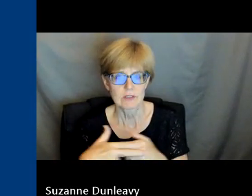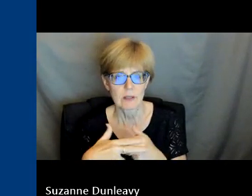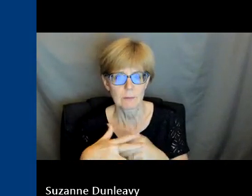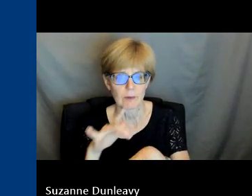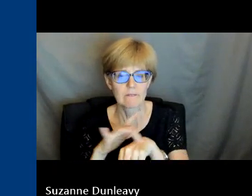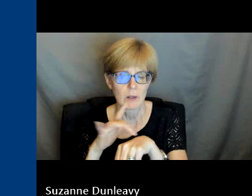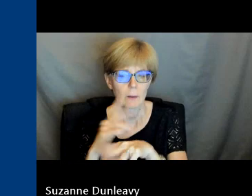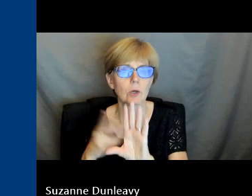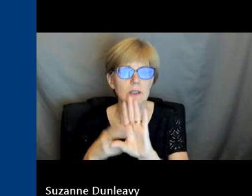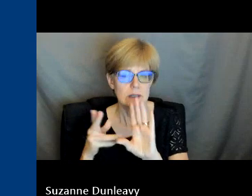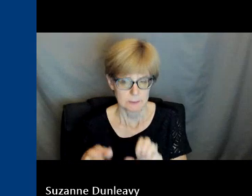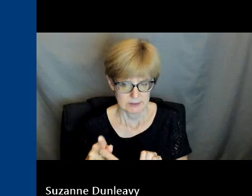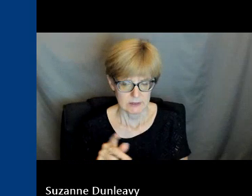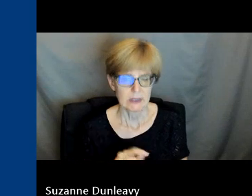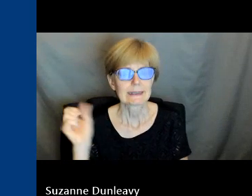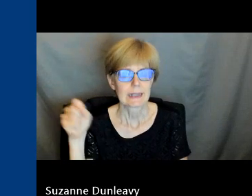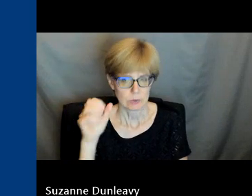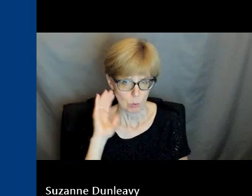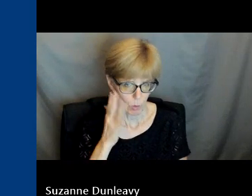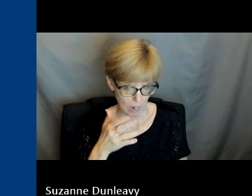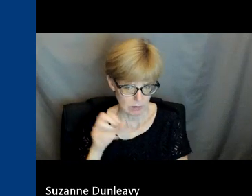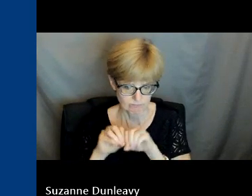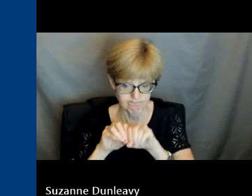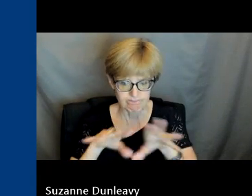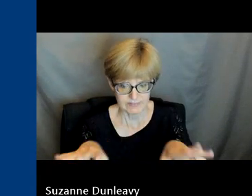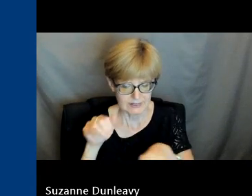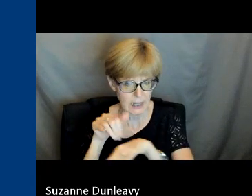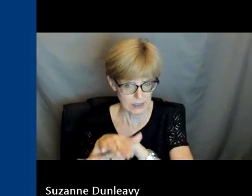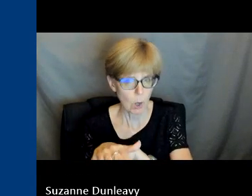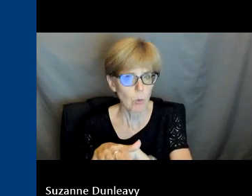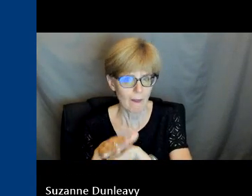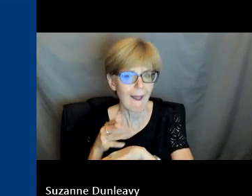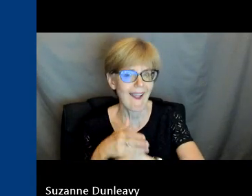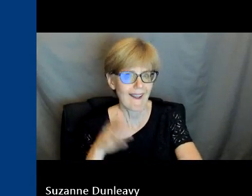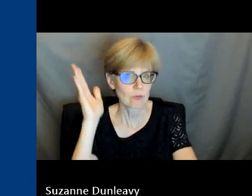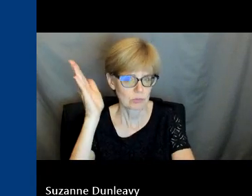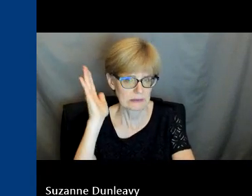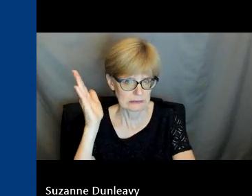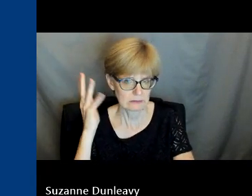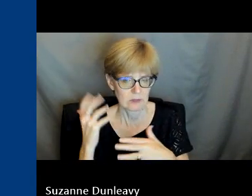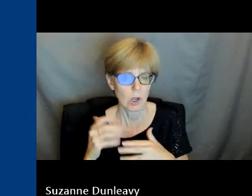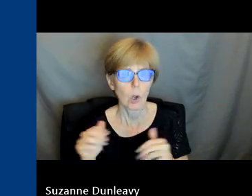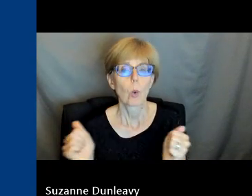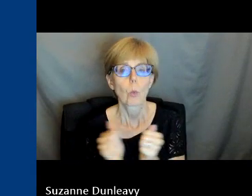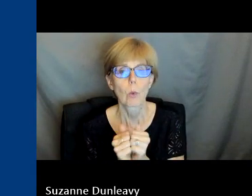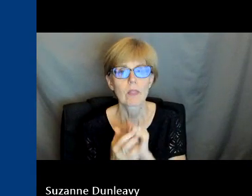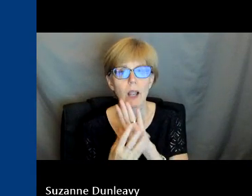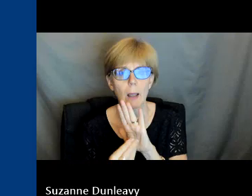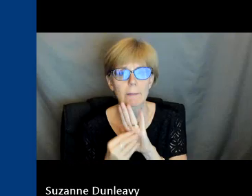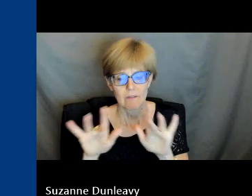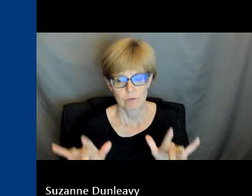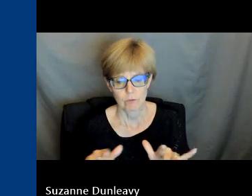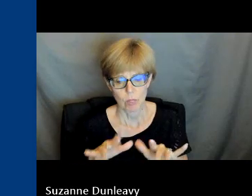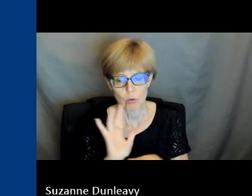to participants. And yes, I will be sending these slides out after the presentation along with a copy of the